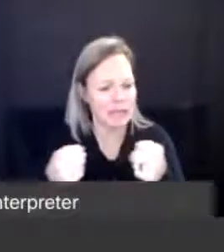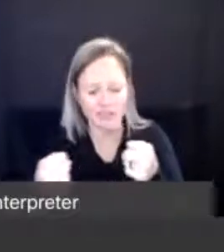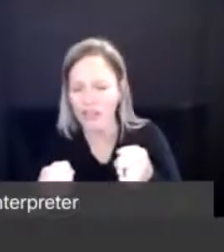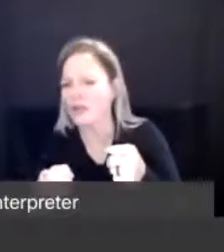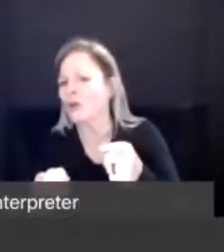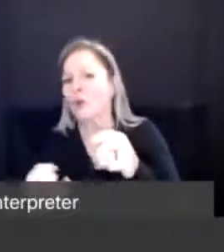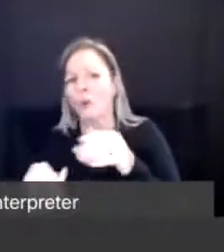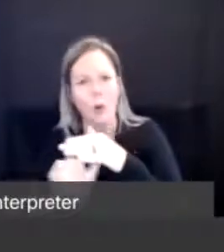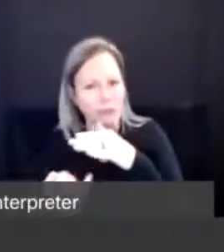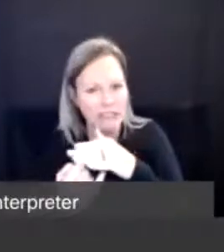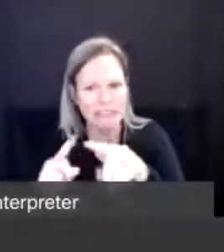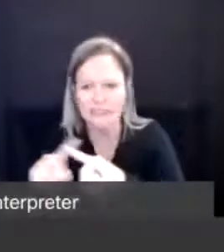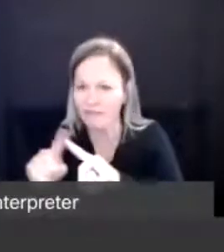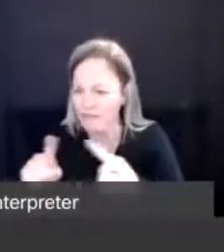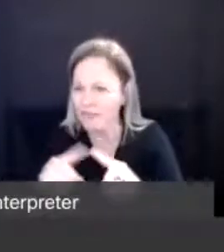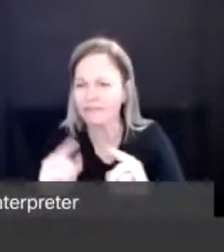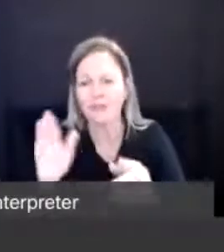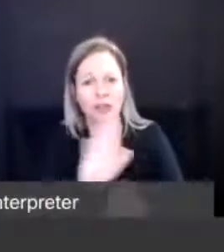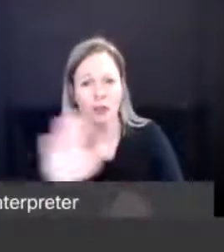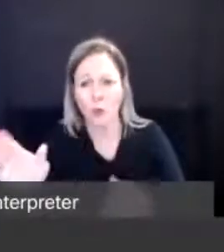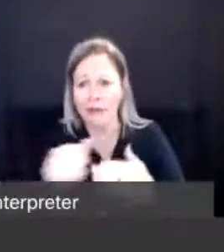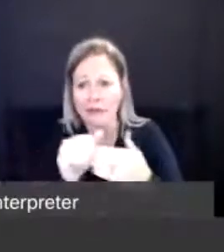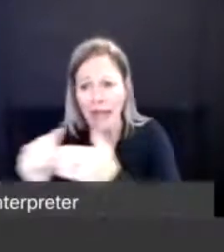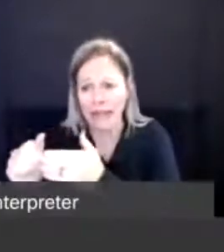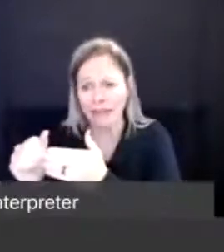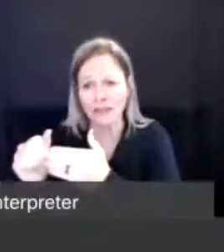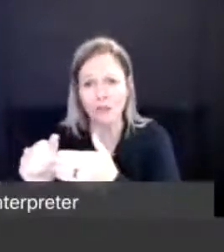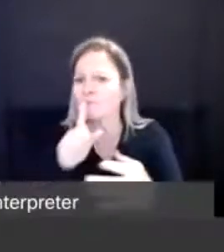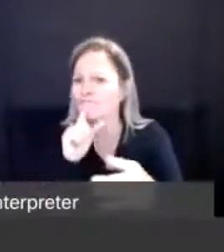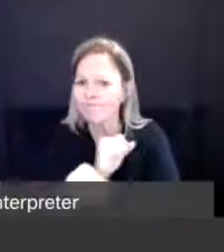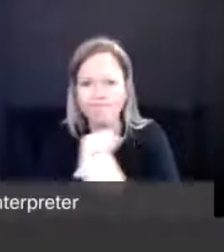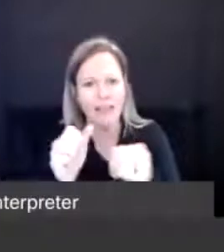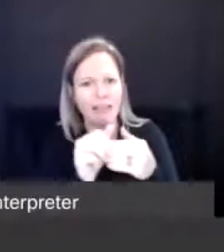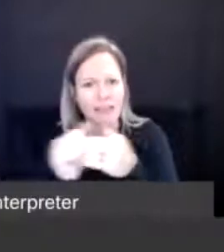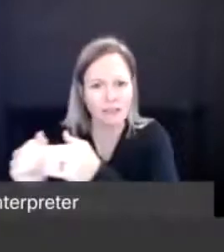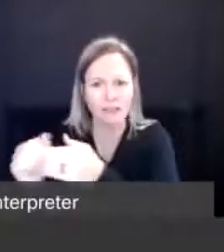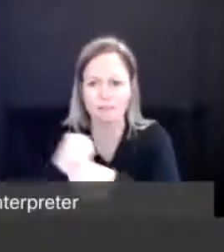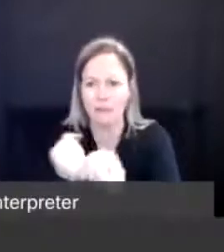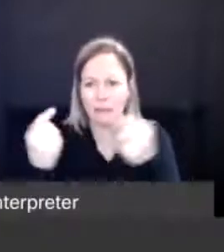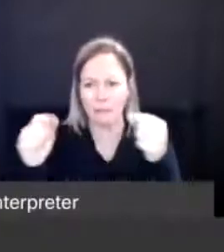things, your guidance and your diligent leadership made that happen.